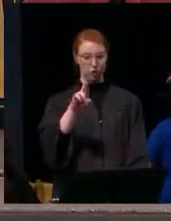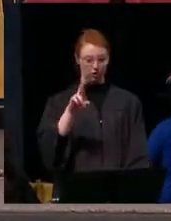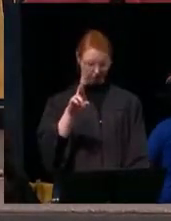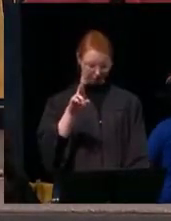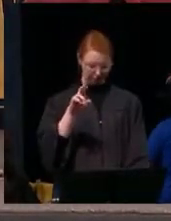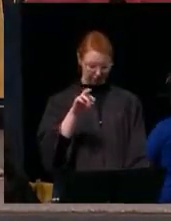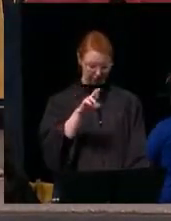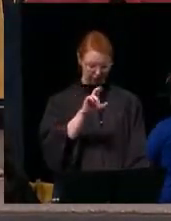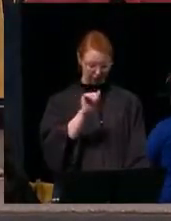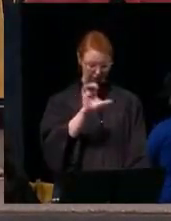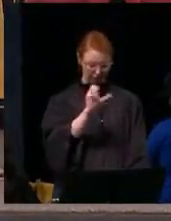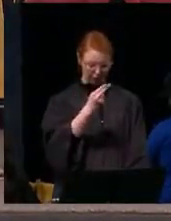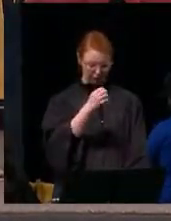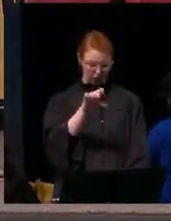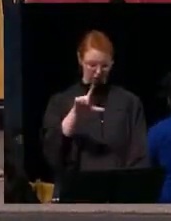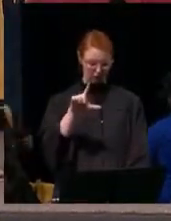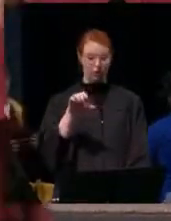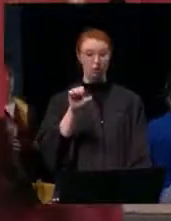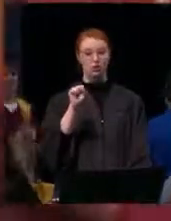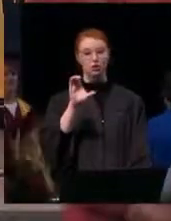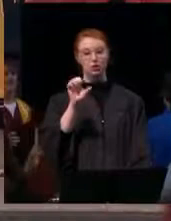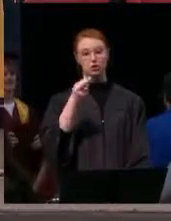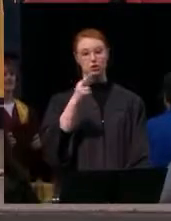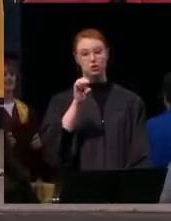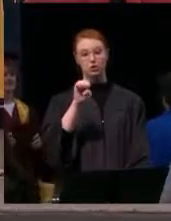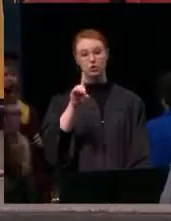Rachel Schrader.